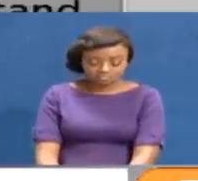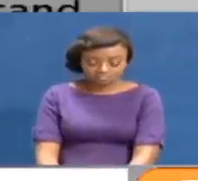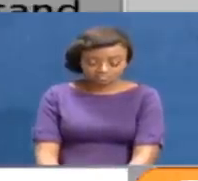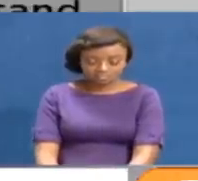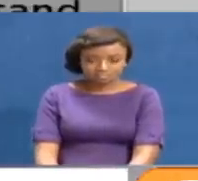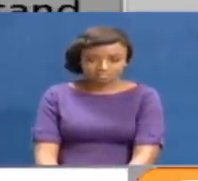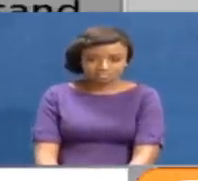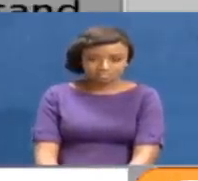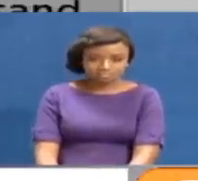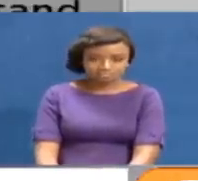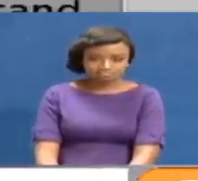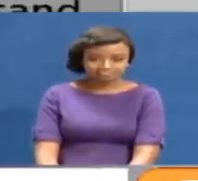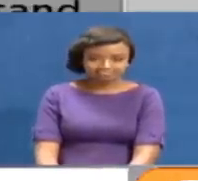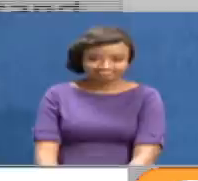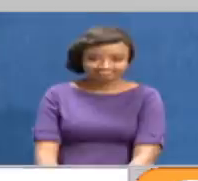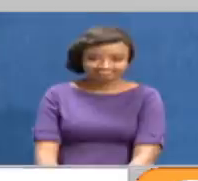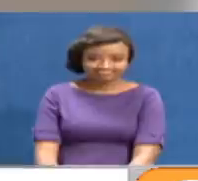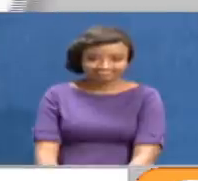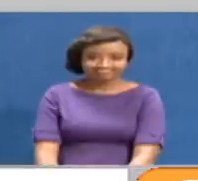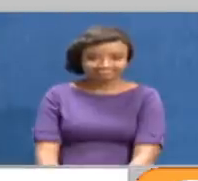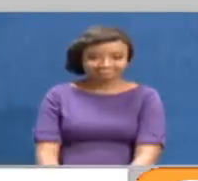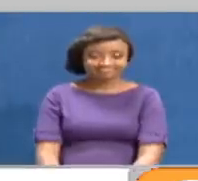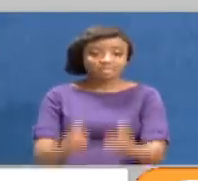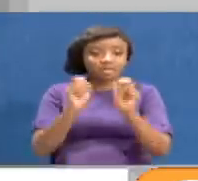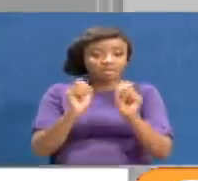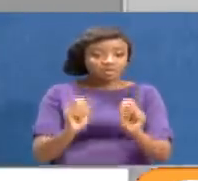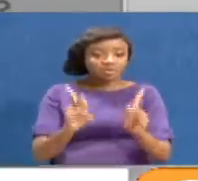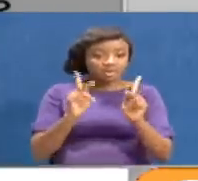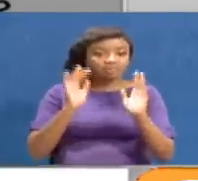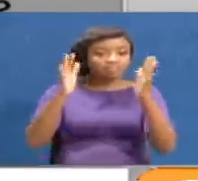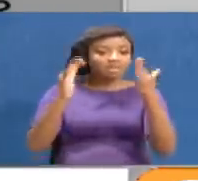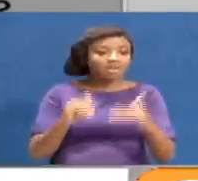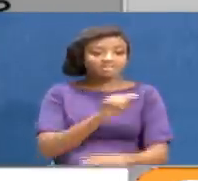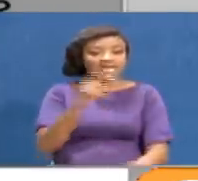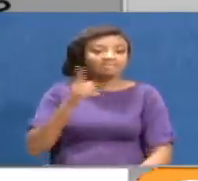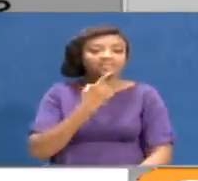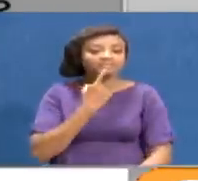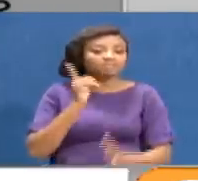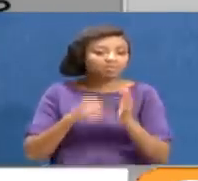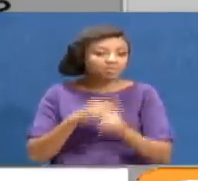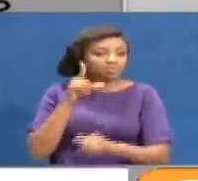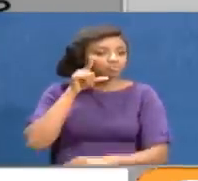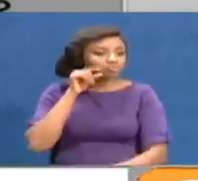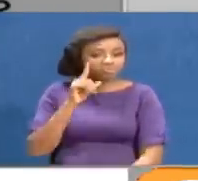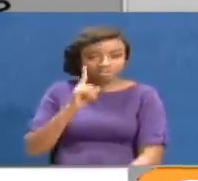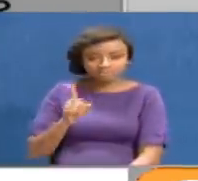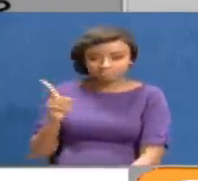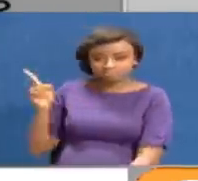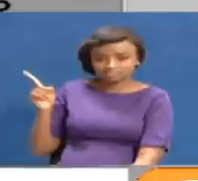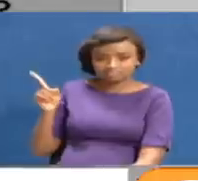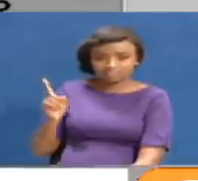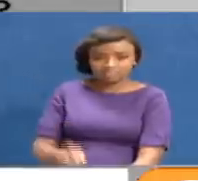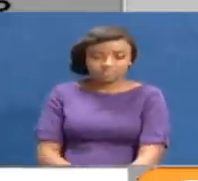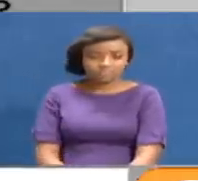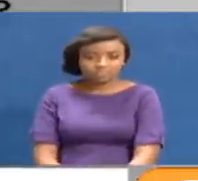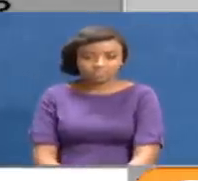with the language they can understand well. All right. Let's see what else you're saying. It's D. Ochieng